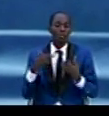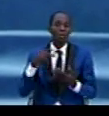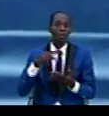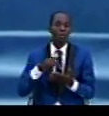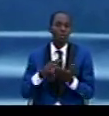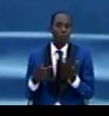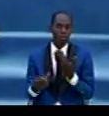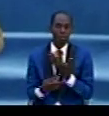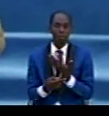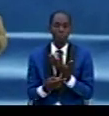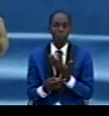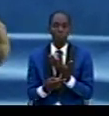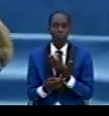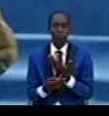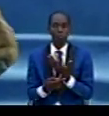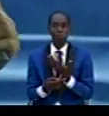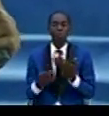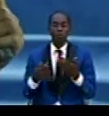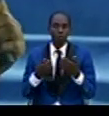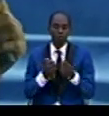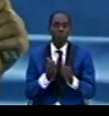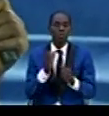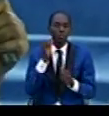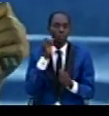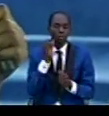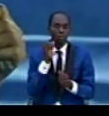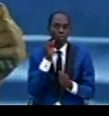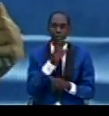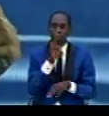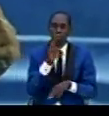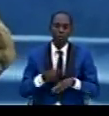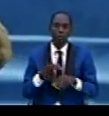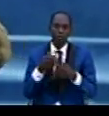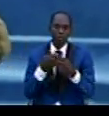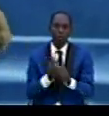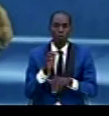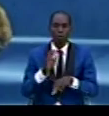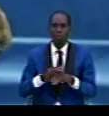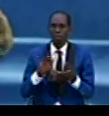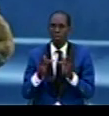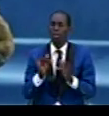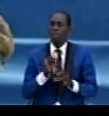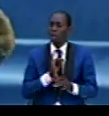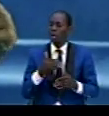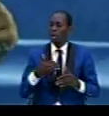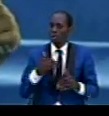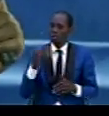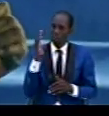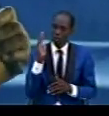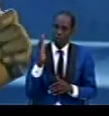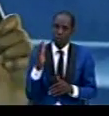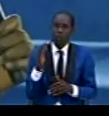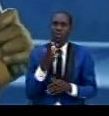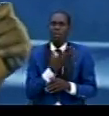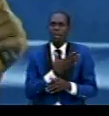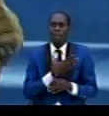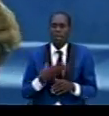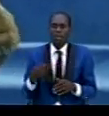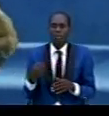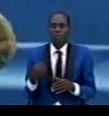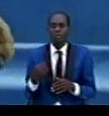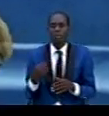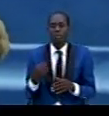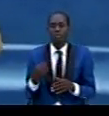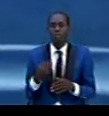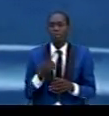place to place. We normally follow online. Immediately I got home, I told my husband, I had testimony. He said he also had testimony because he actually watched online. Whenever